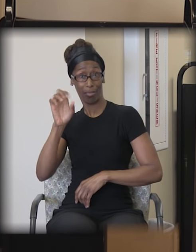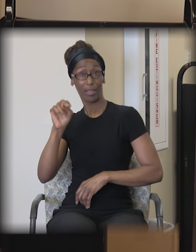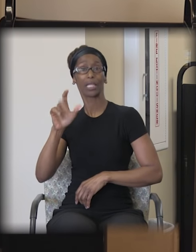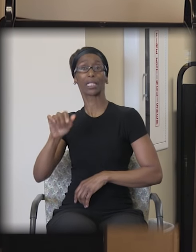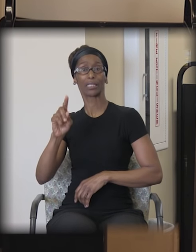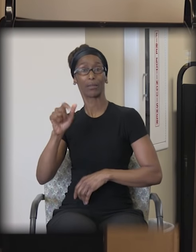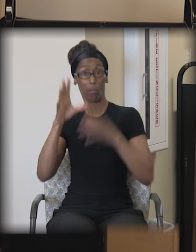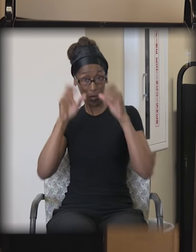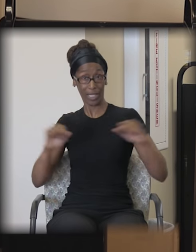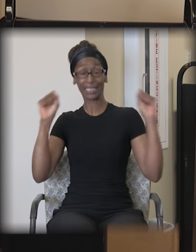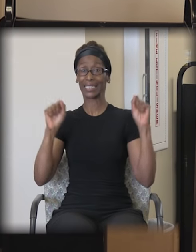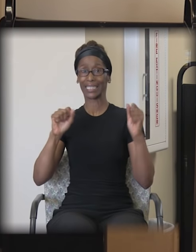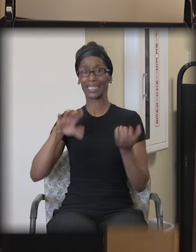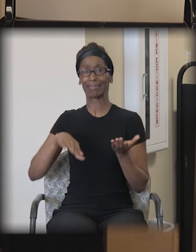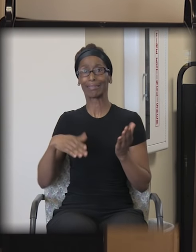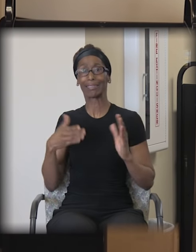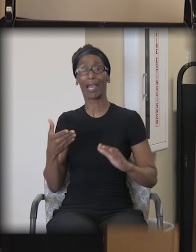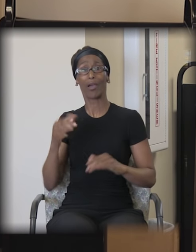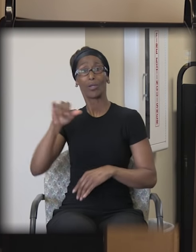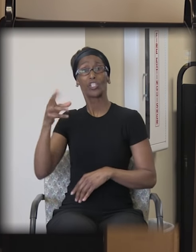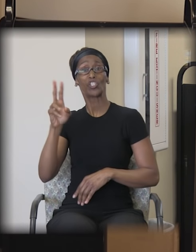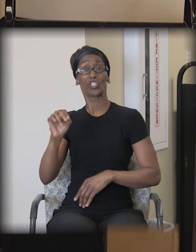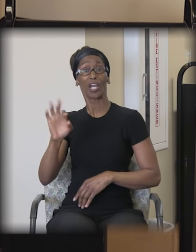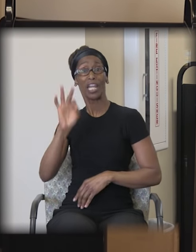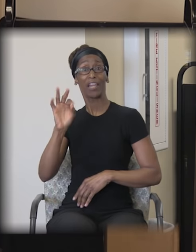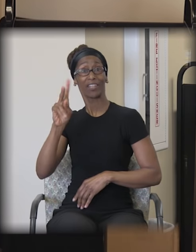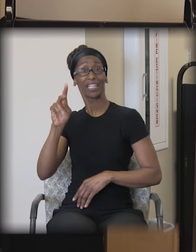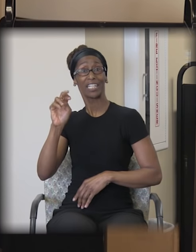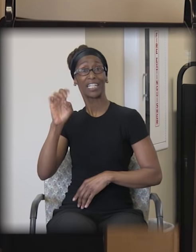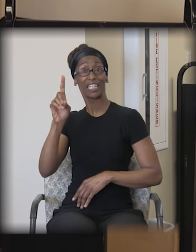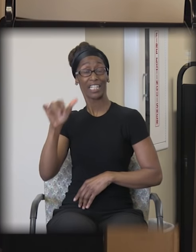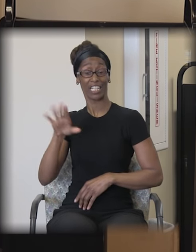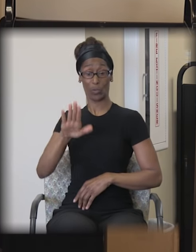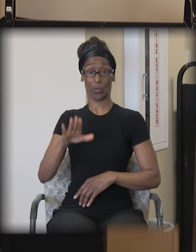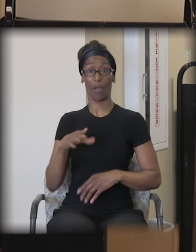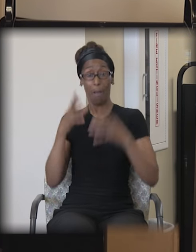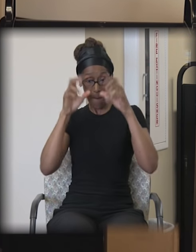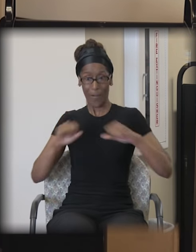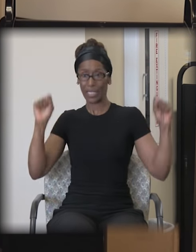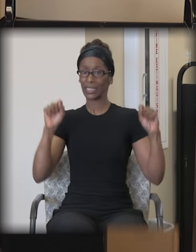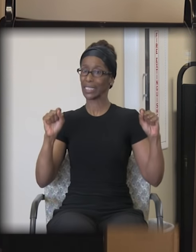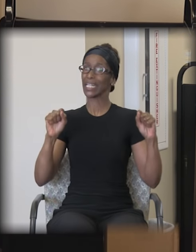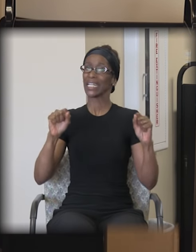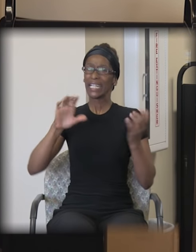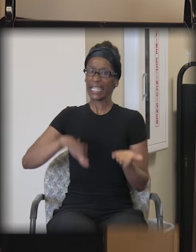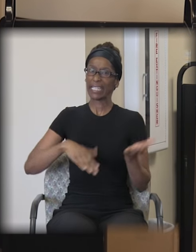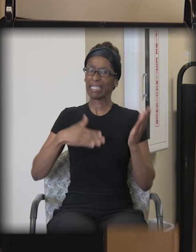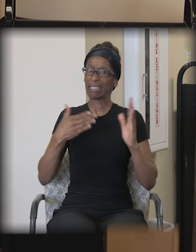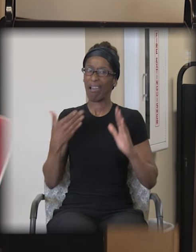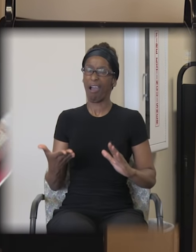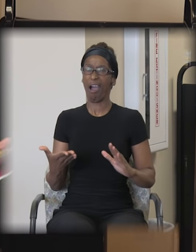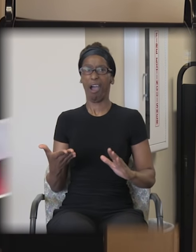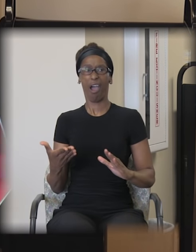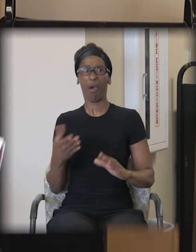World Series for the Cincinnati Reds when he was 99 years old. That man embodied a lot of history.